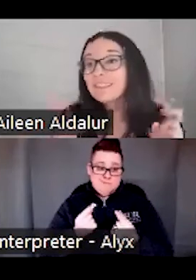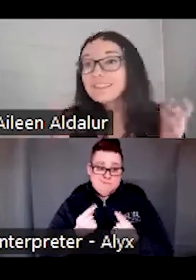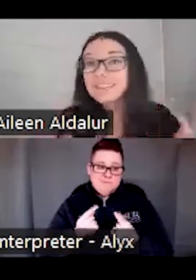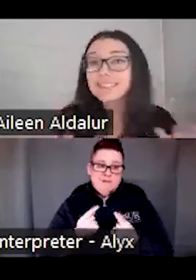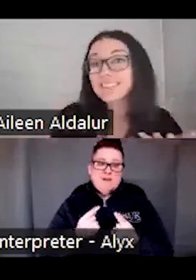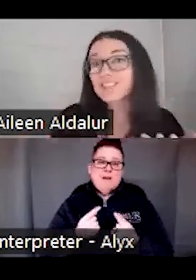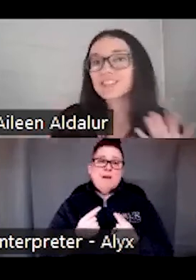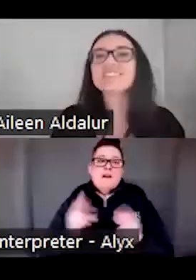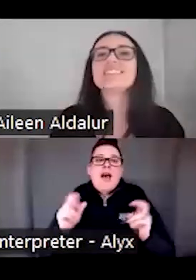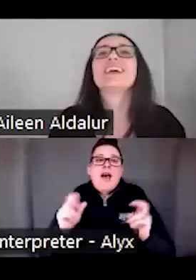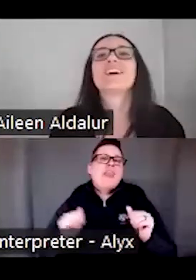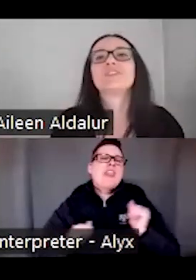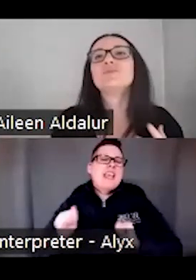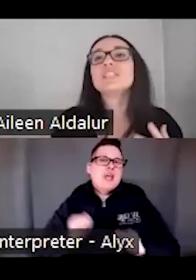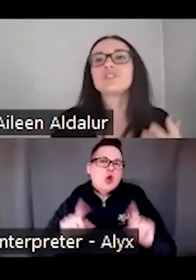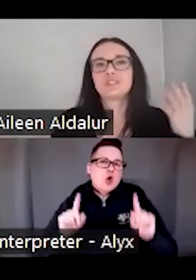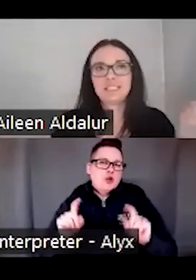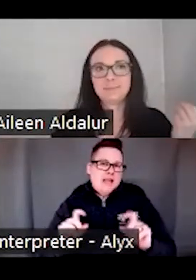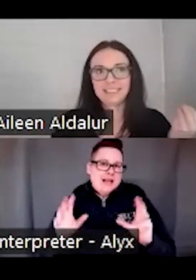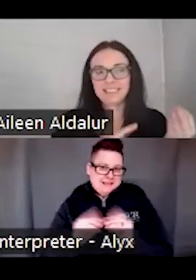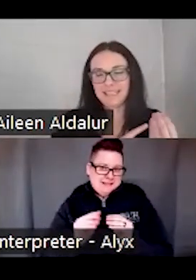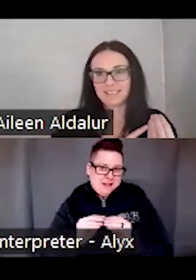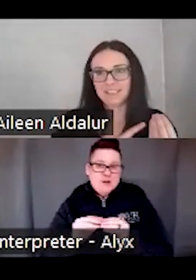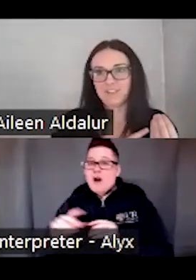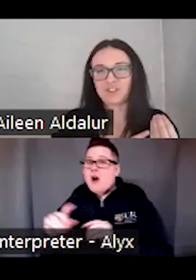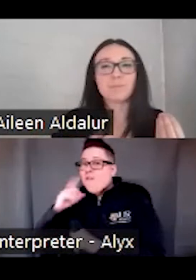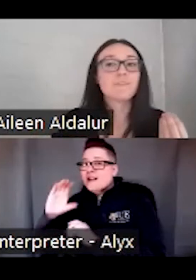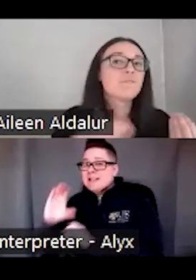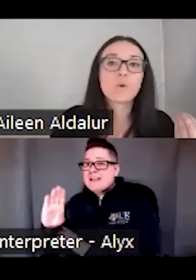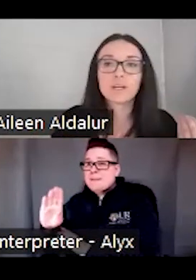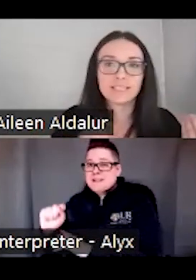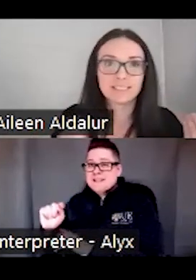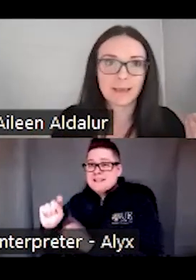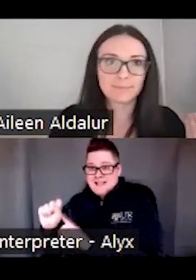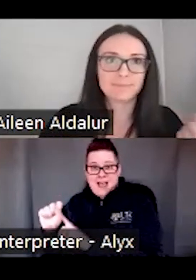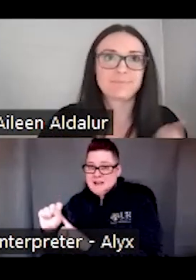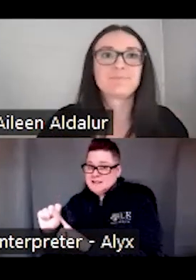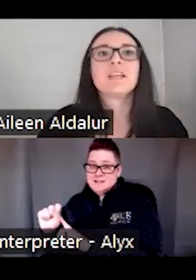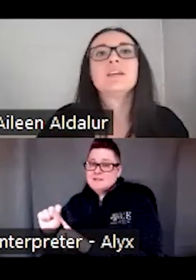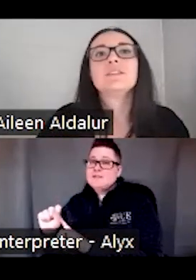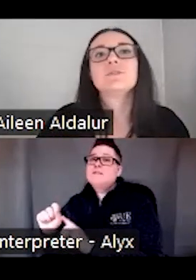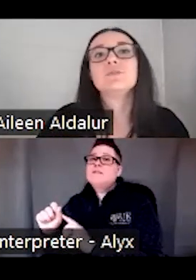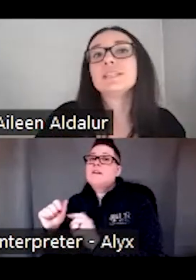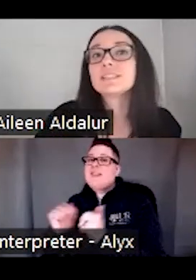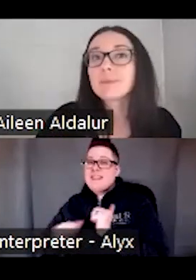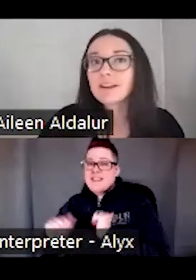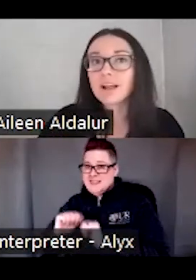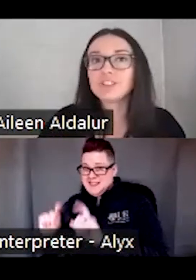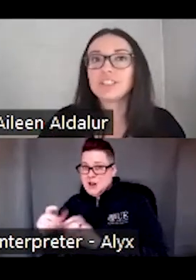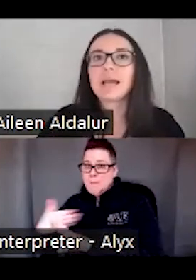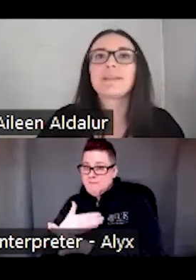call a feeder testing session of the original CBT-TS intervention before it is adapted. So using